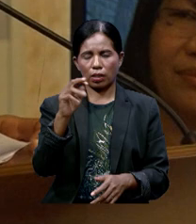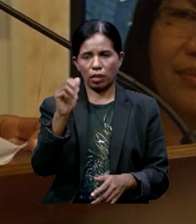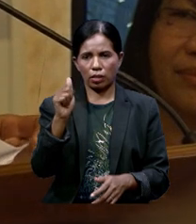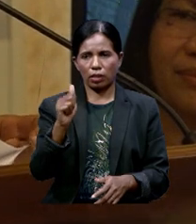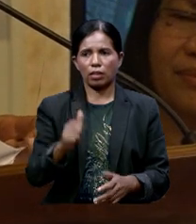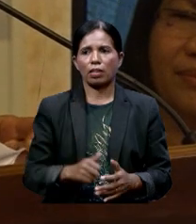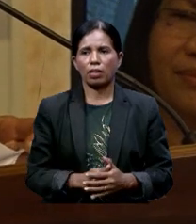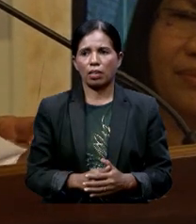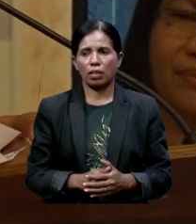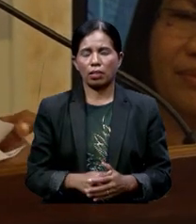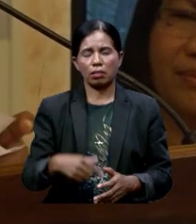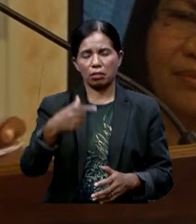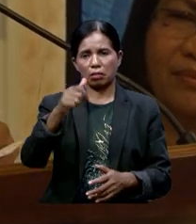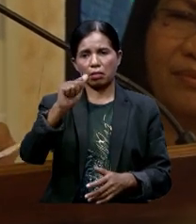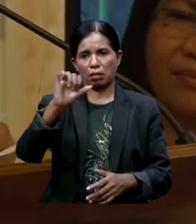in Gaza,